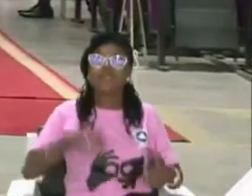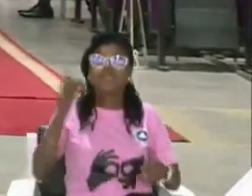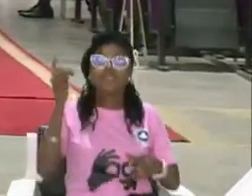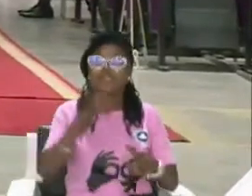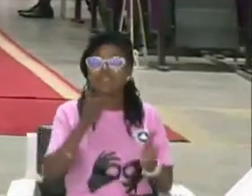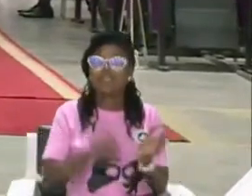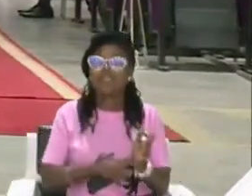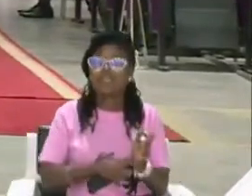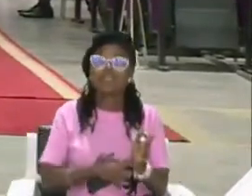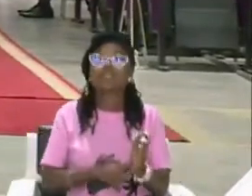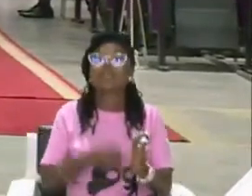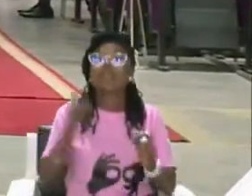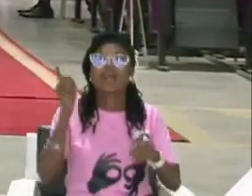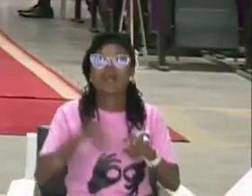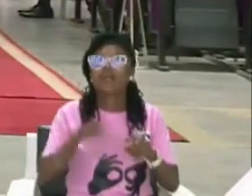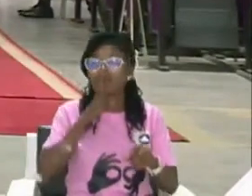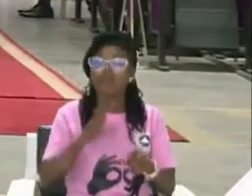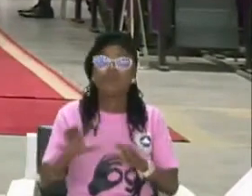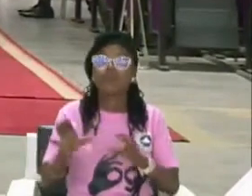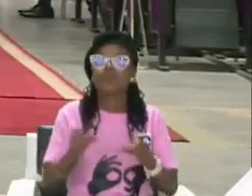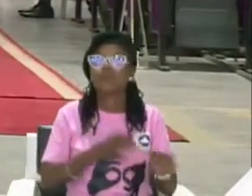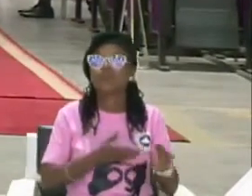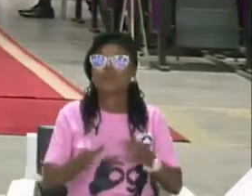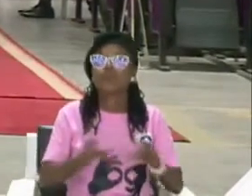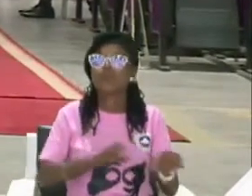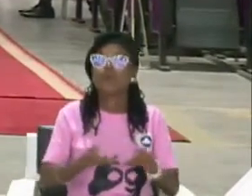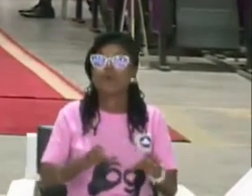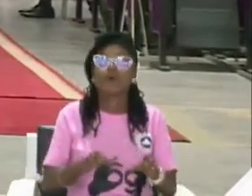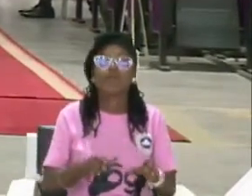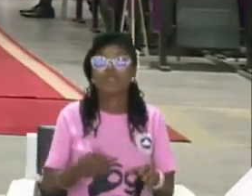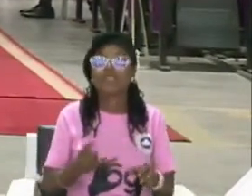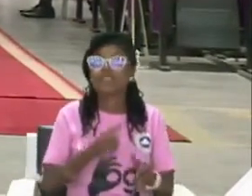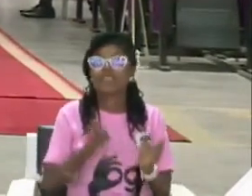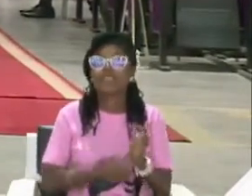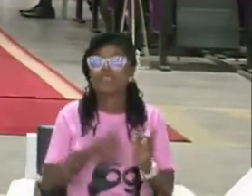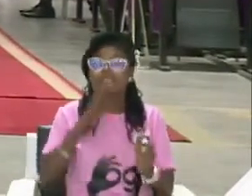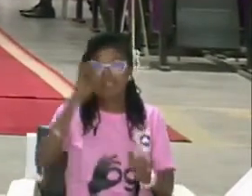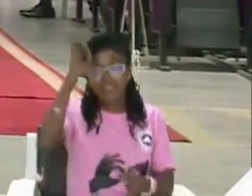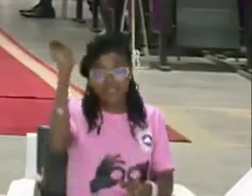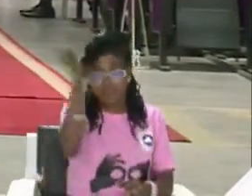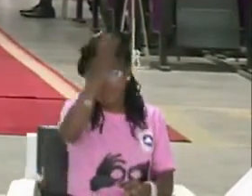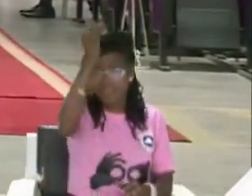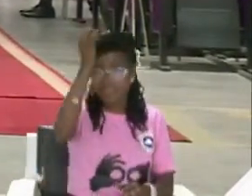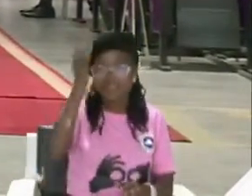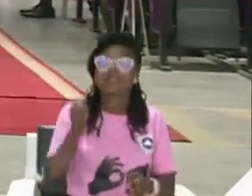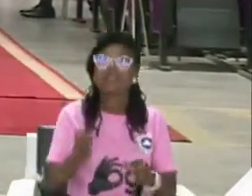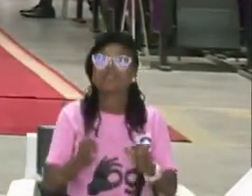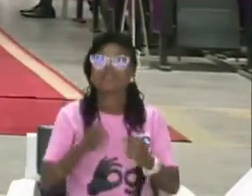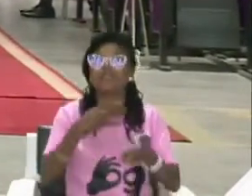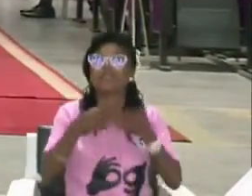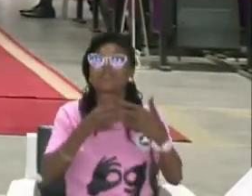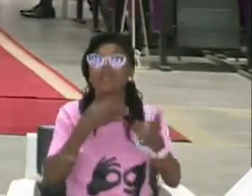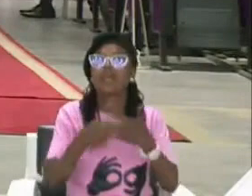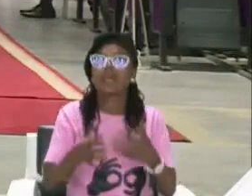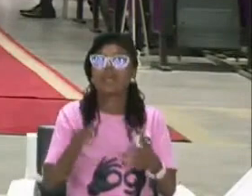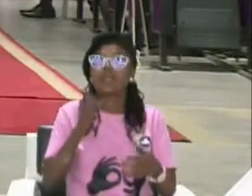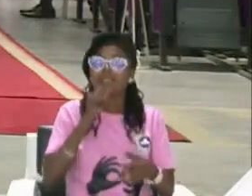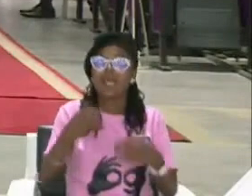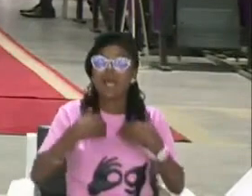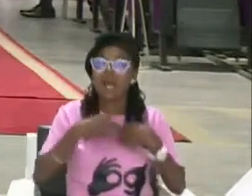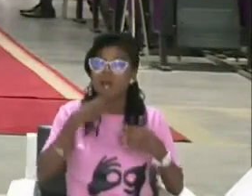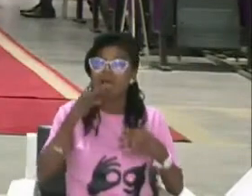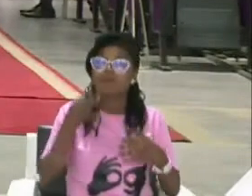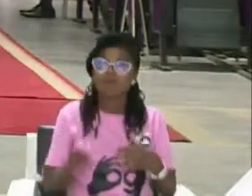And she referred us to lawsuit. She said this is an emergency case, that they cannot do it here, that they have to get a fluid from her